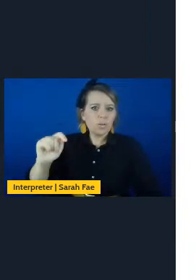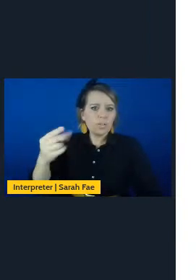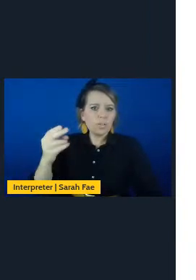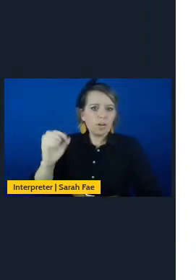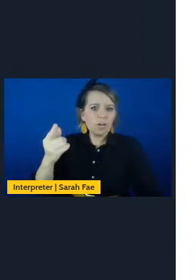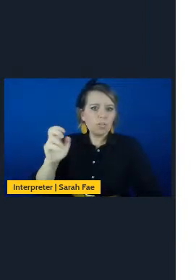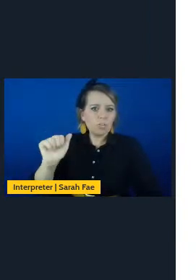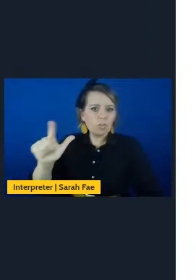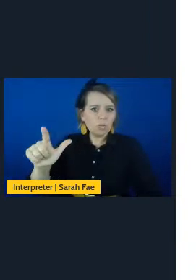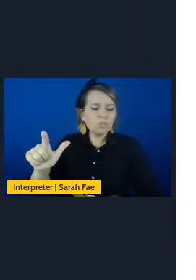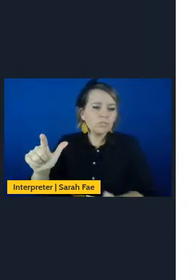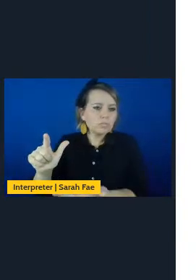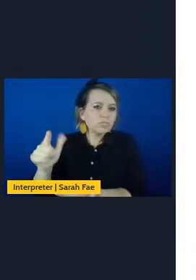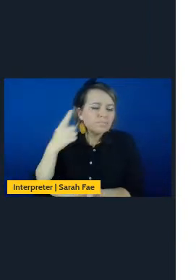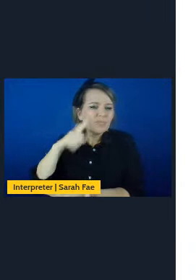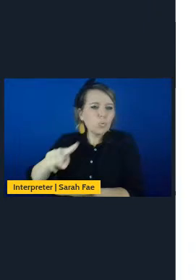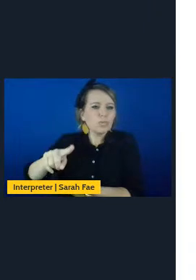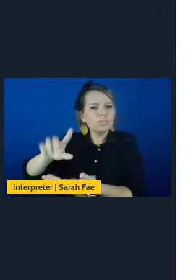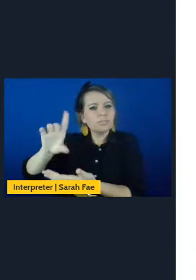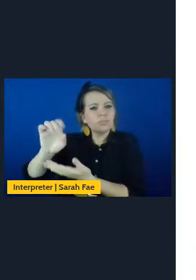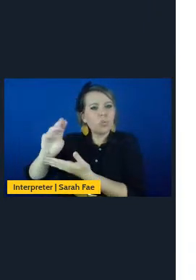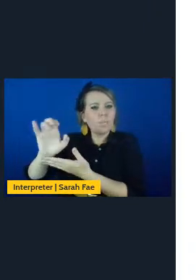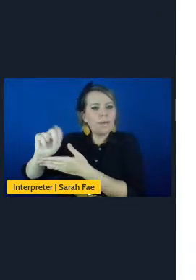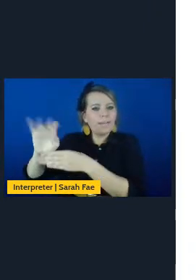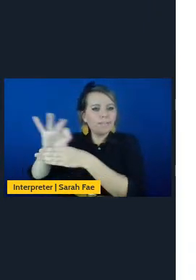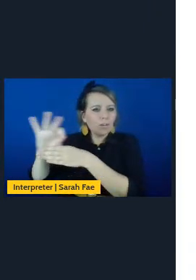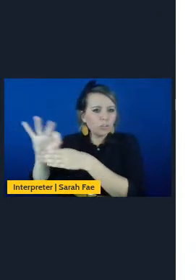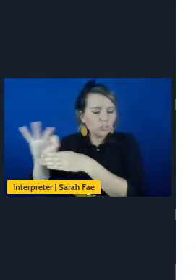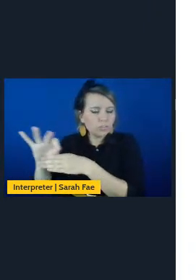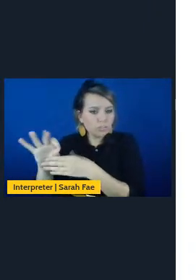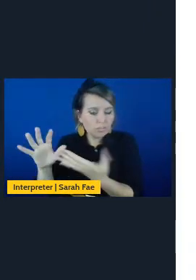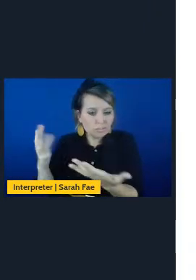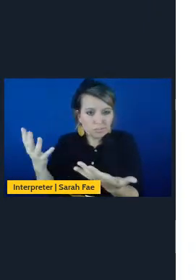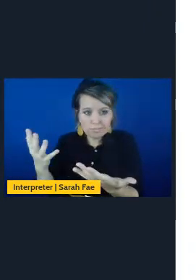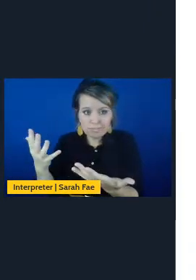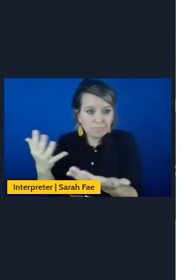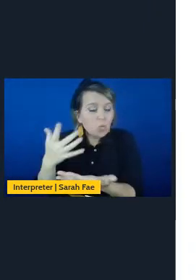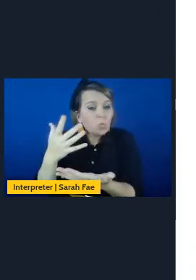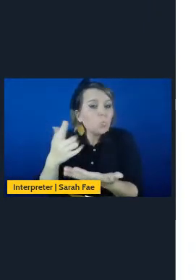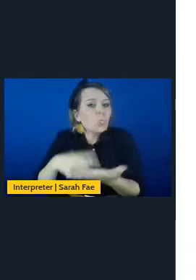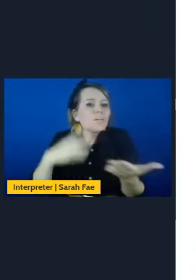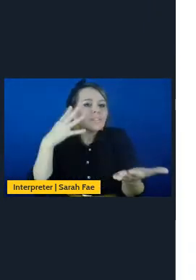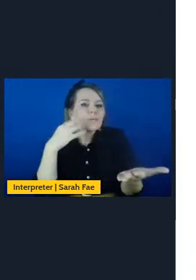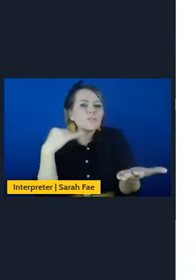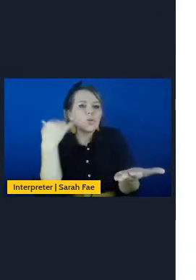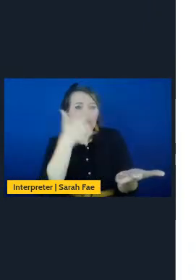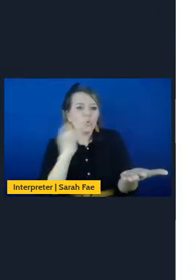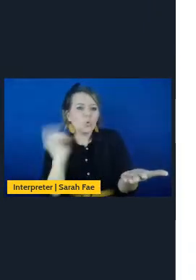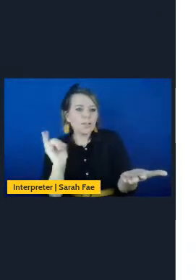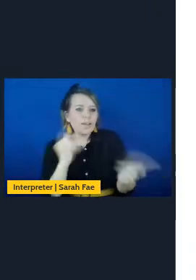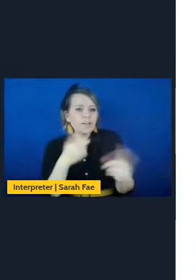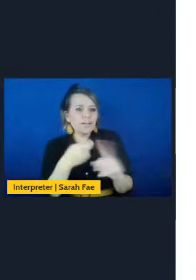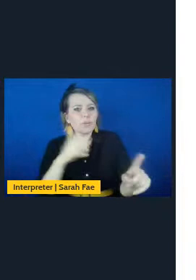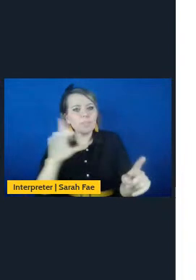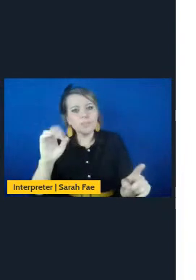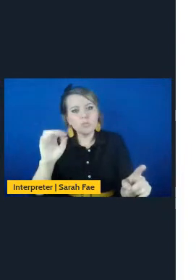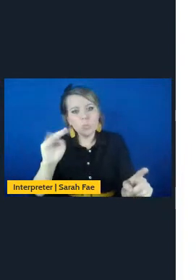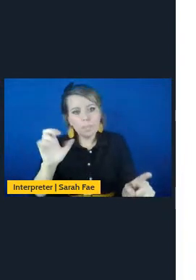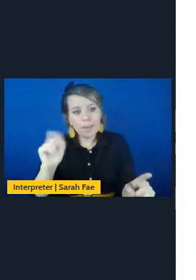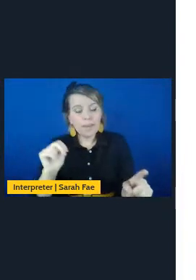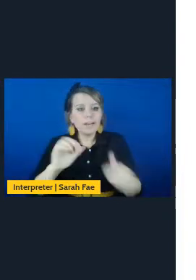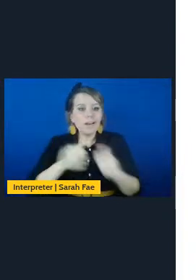take this prior example, how experience looks like of the domain and sign up and sign